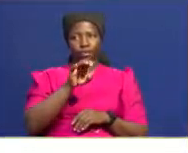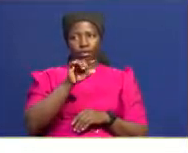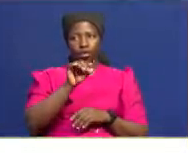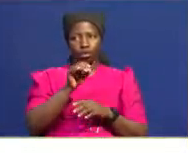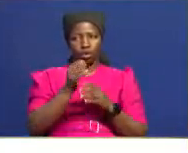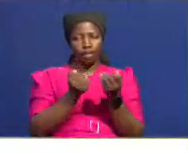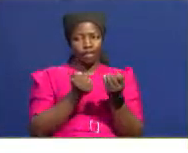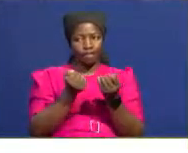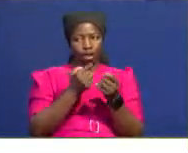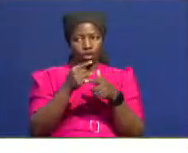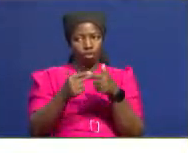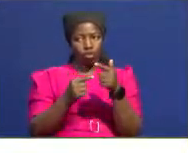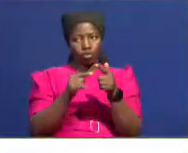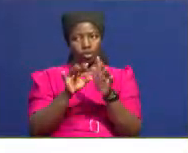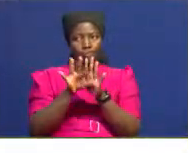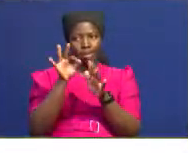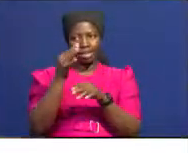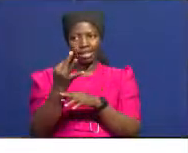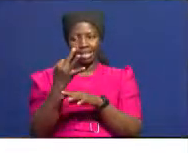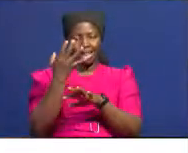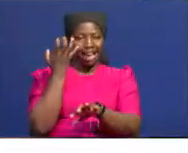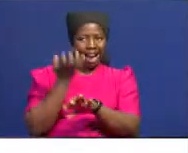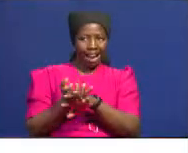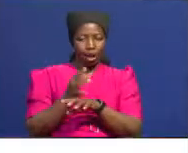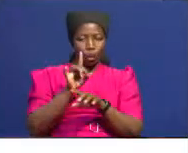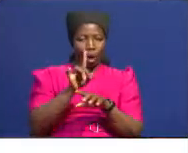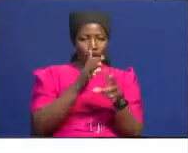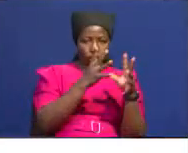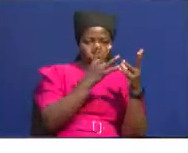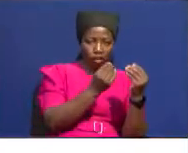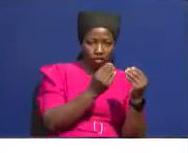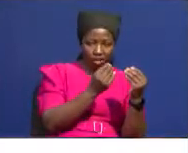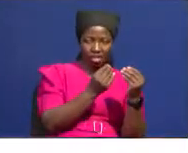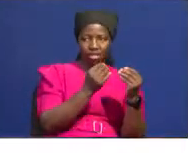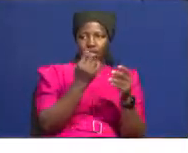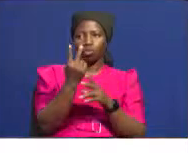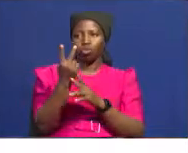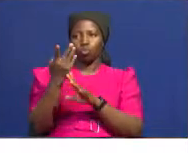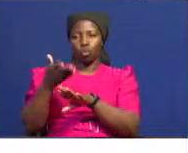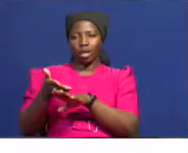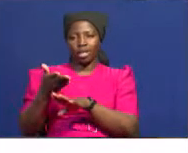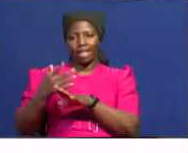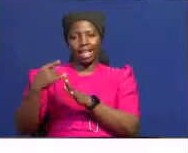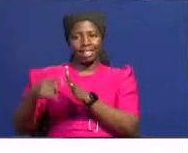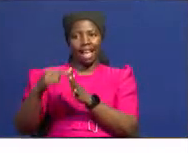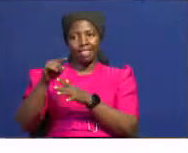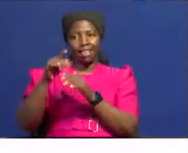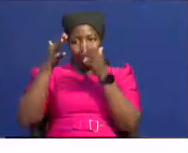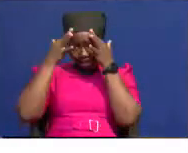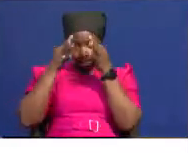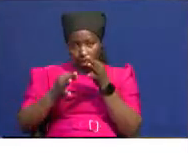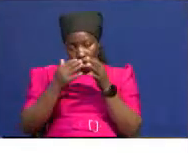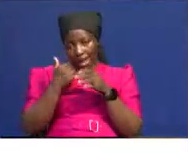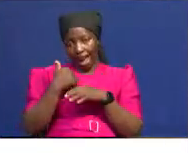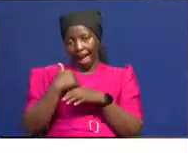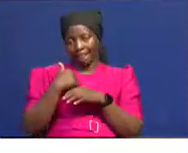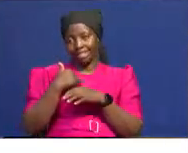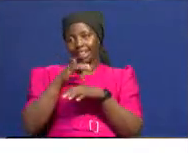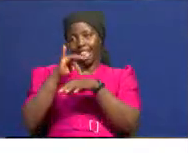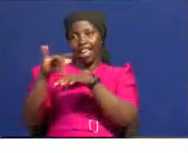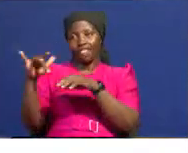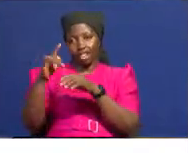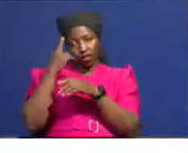and selected 3 hard tires, 1 soft and 2 wet tires. That decision had consequences for those with